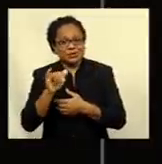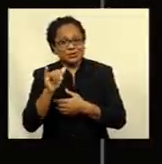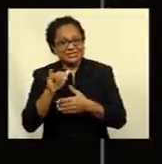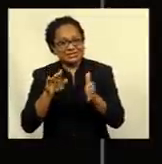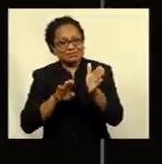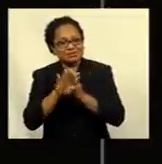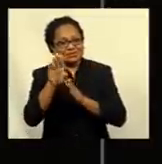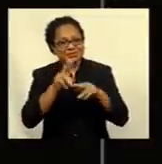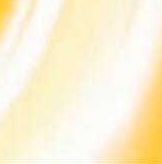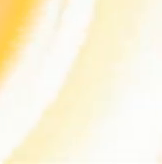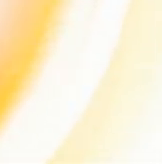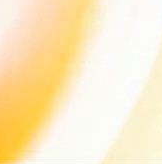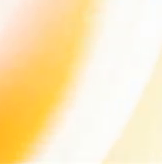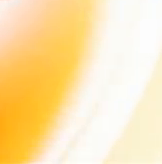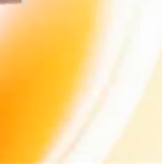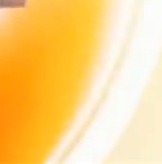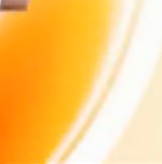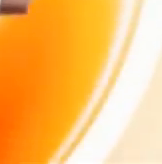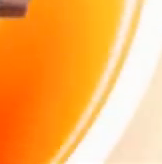raptures.